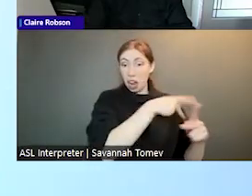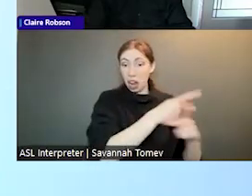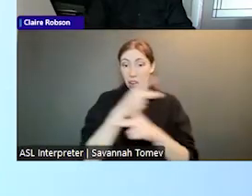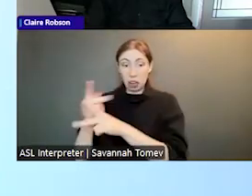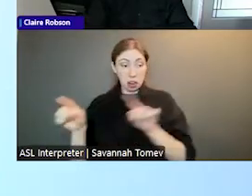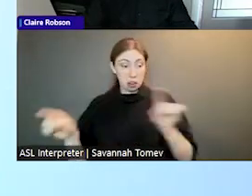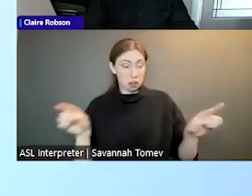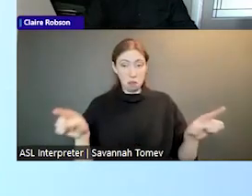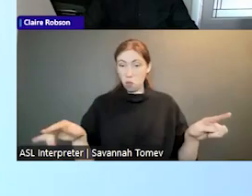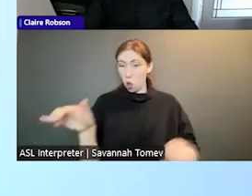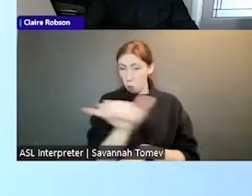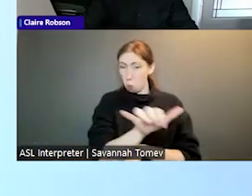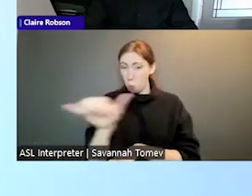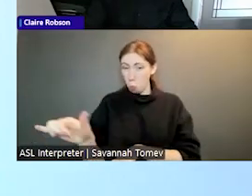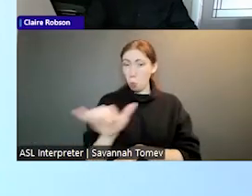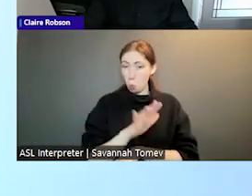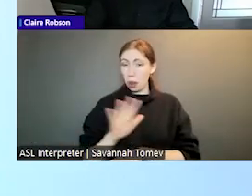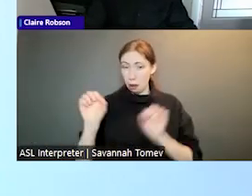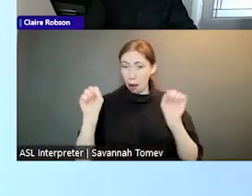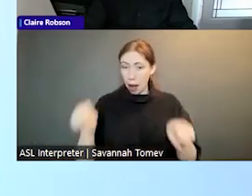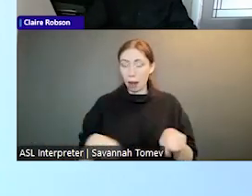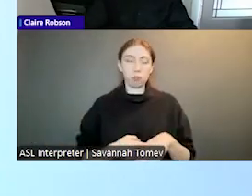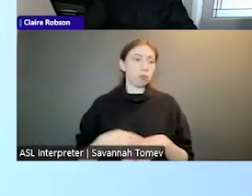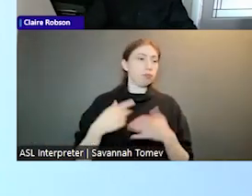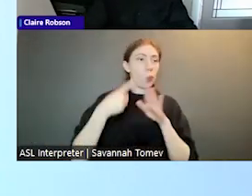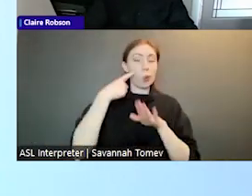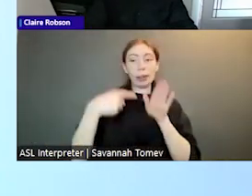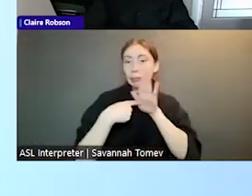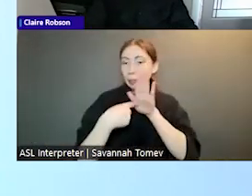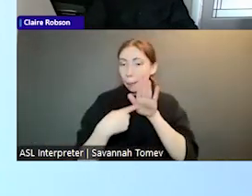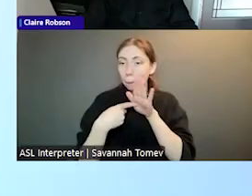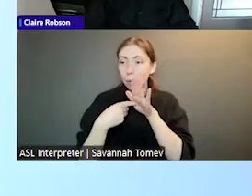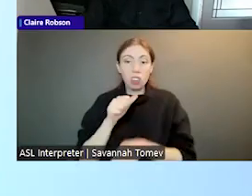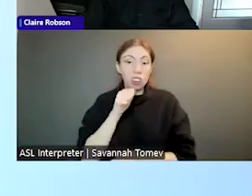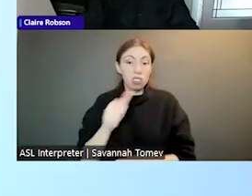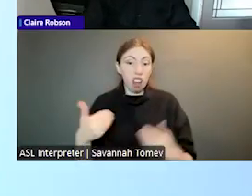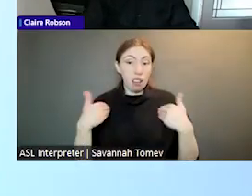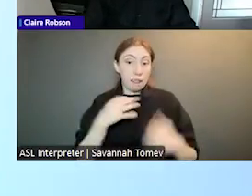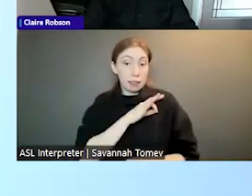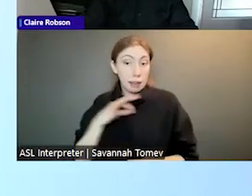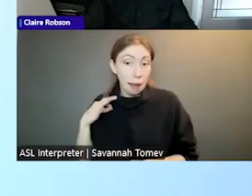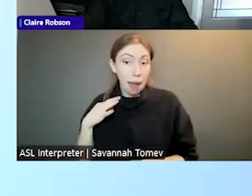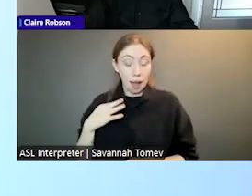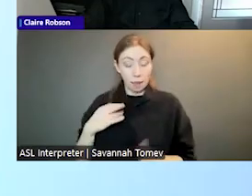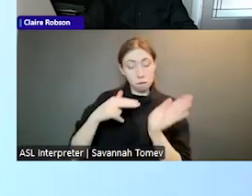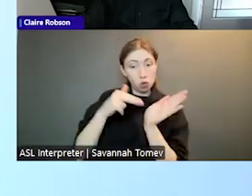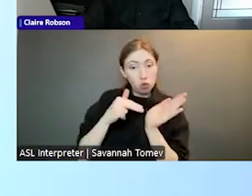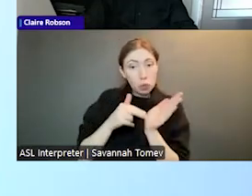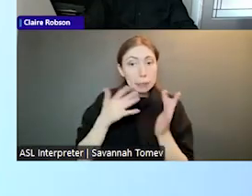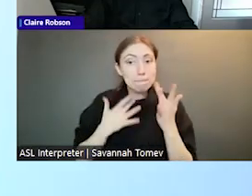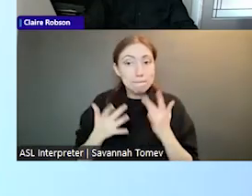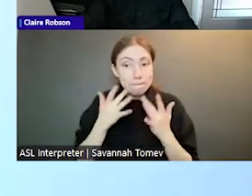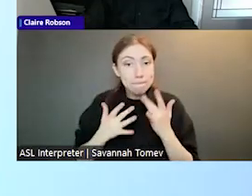nurses overworked and turning the reins, the cultural reins, if you like,